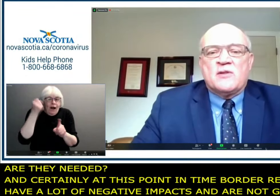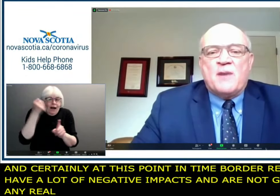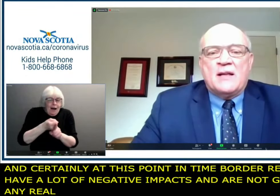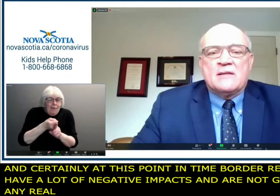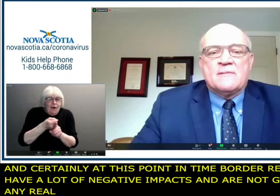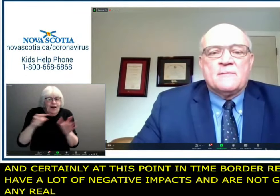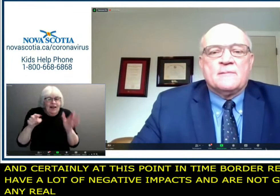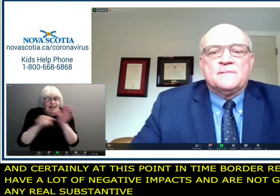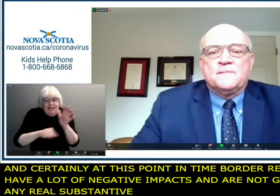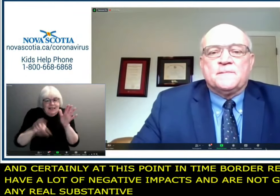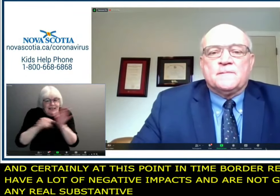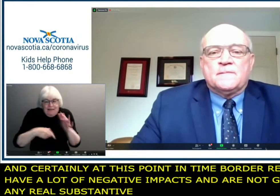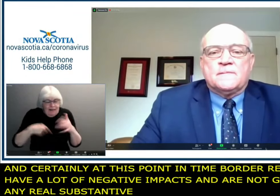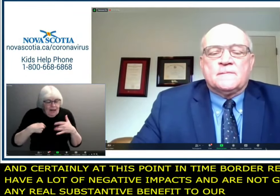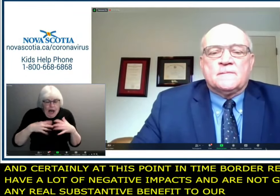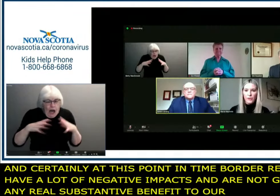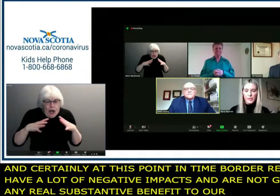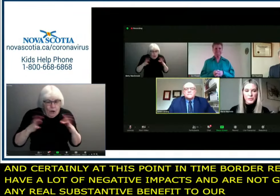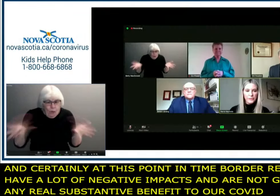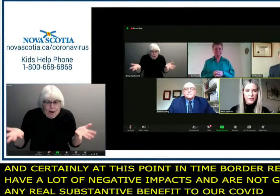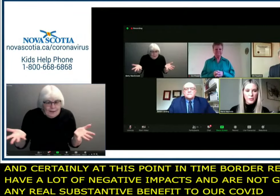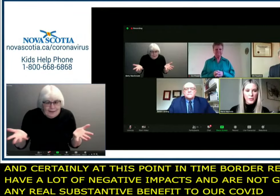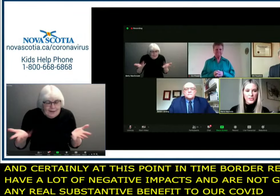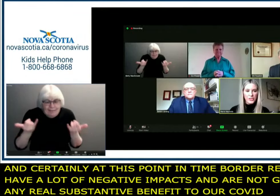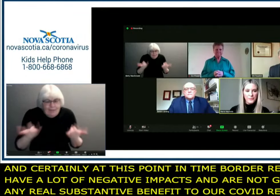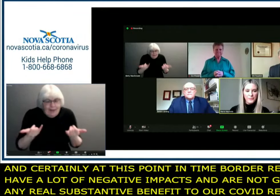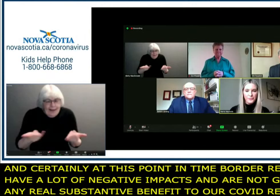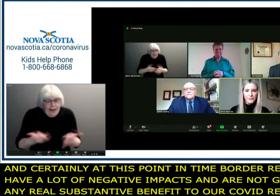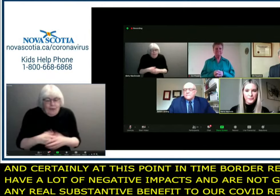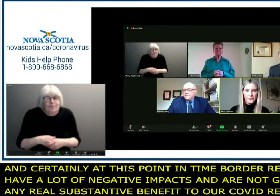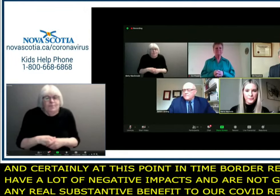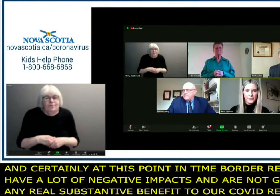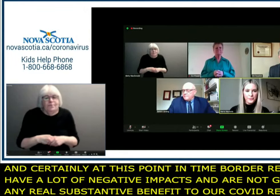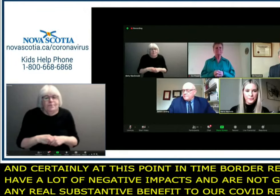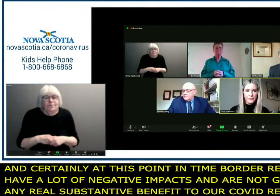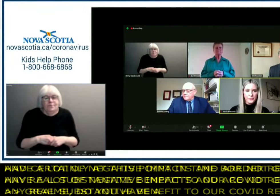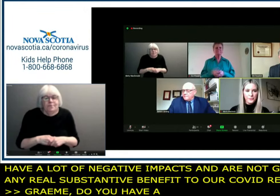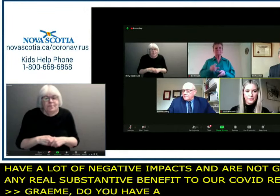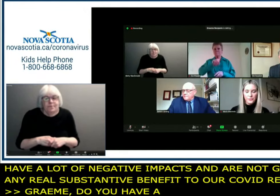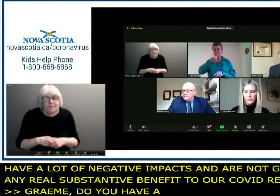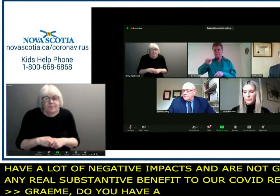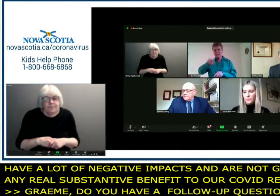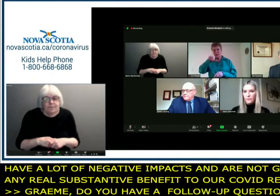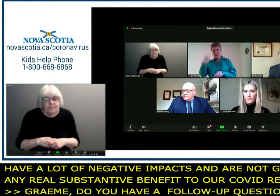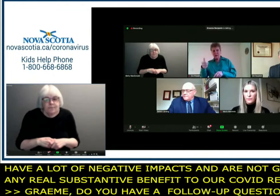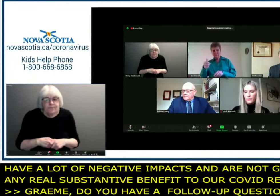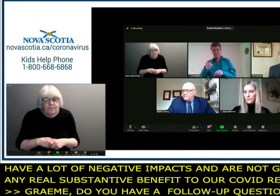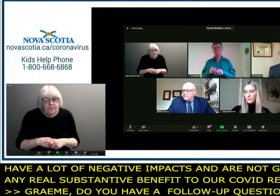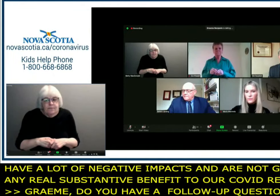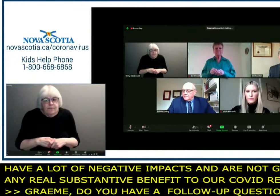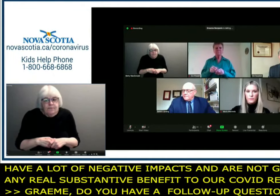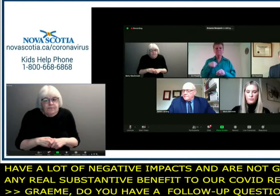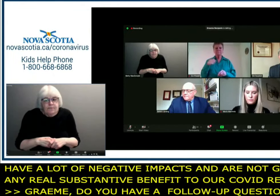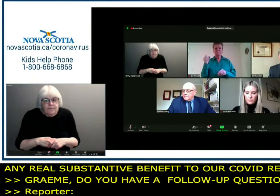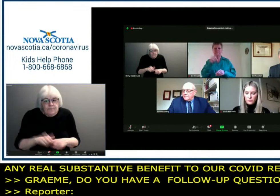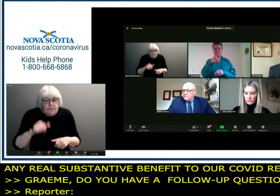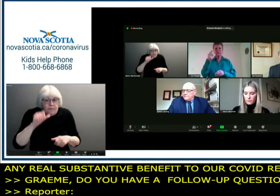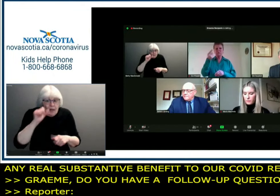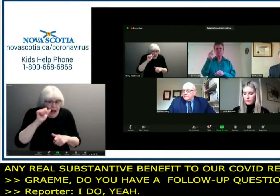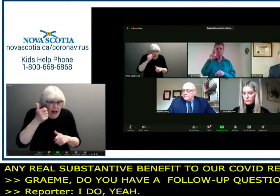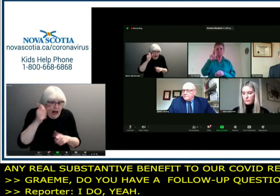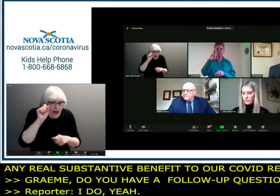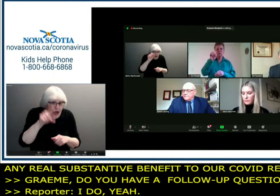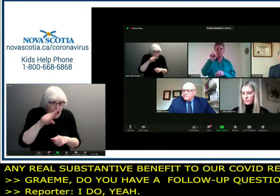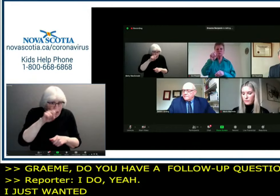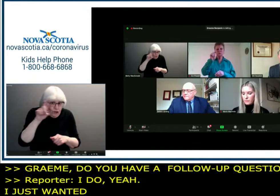COVID response. Graham, do you have a follow-up question? I do, yes. I just wanted to ask Dr. Strang just about the